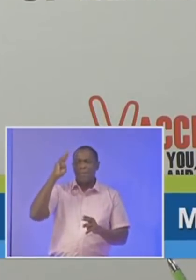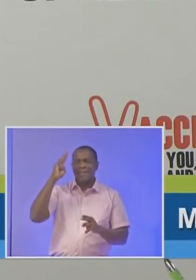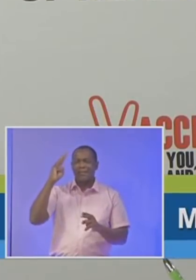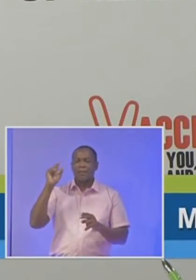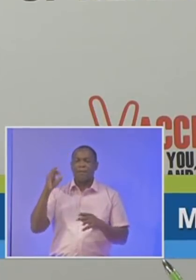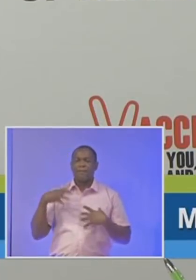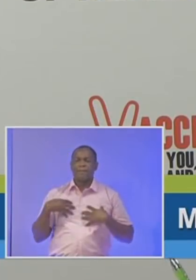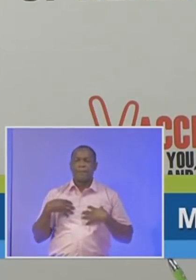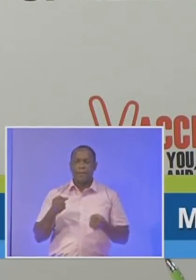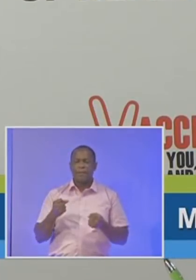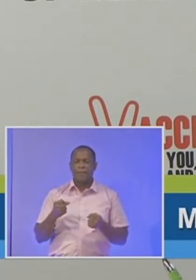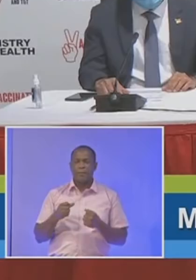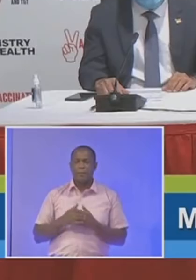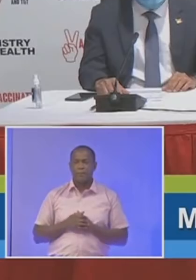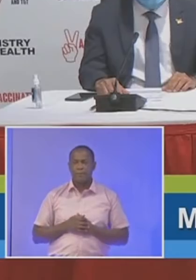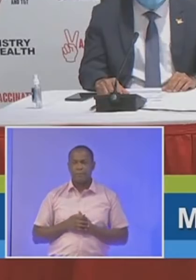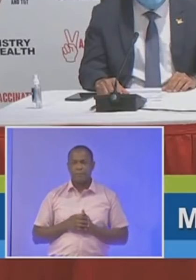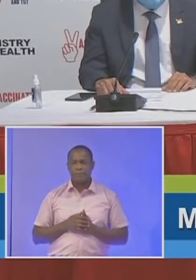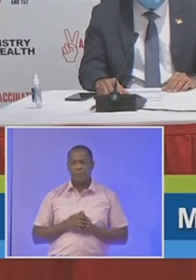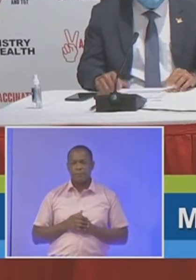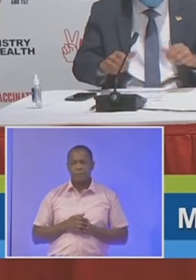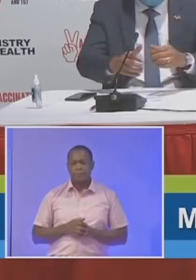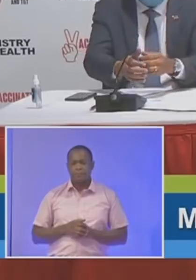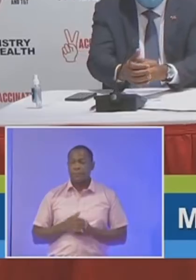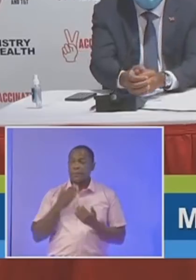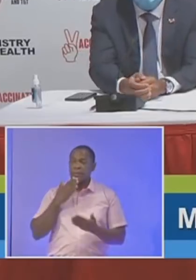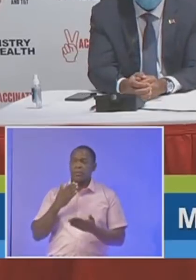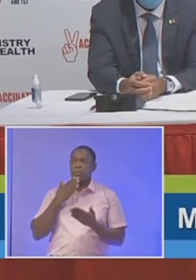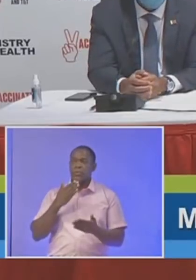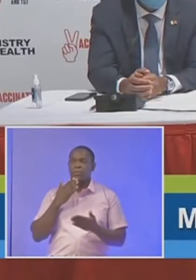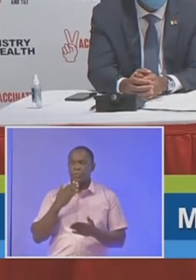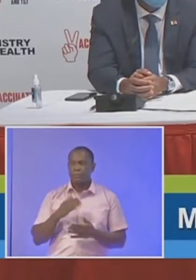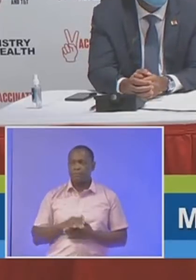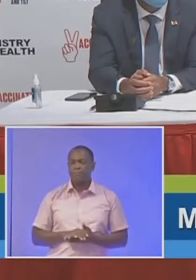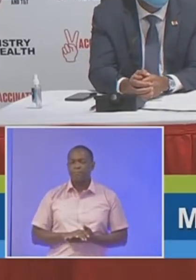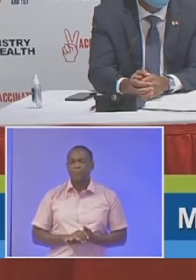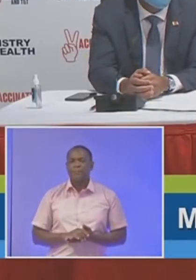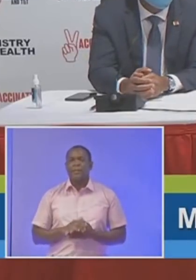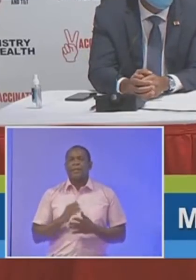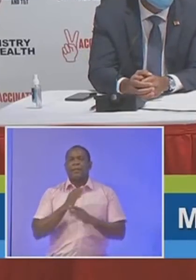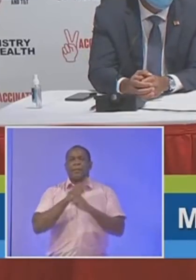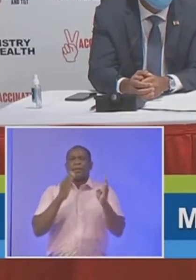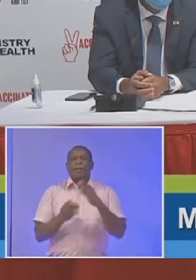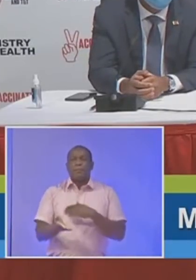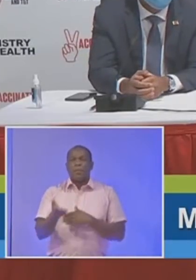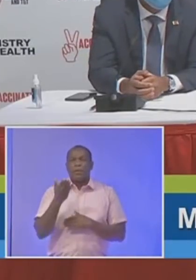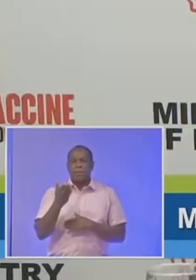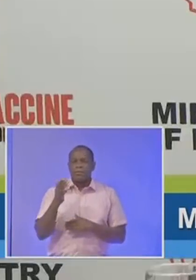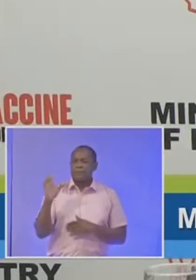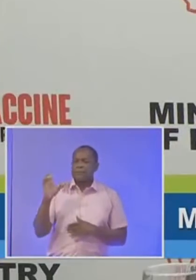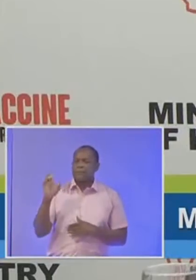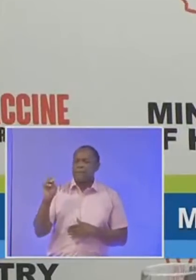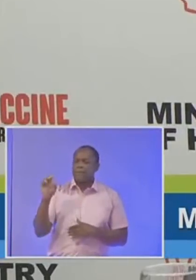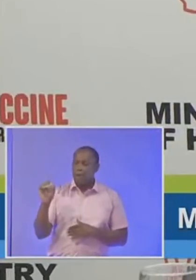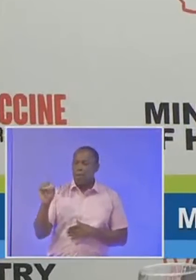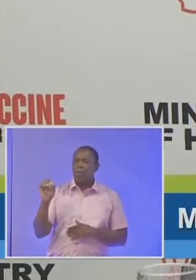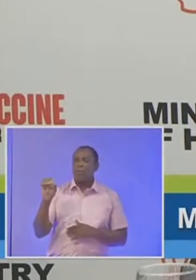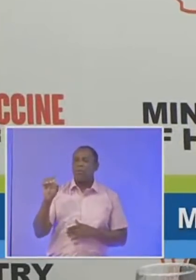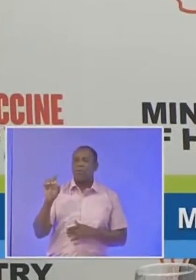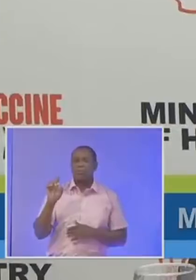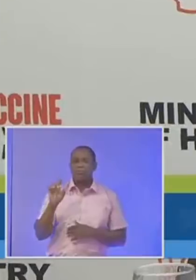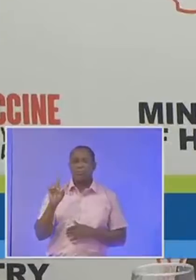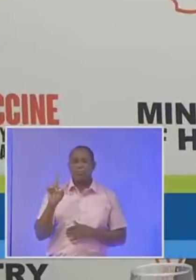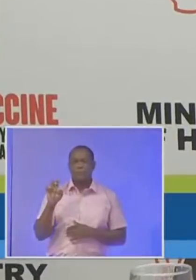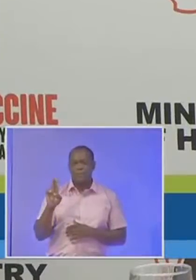Singh, Minister of Health. Thank you very much, Candice. Good morning to CMO, Dr. Parasram. A